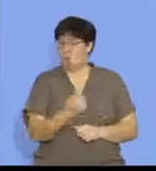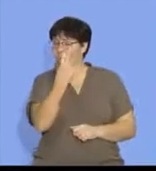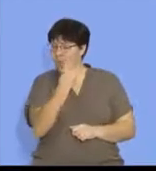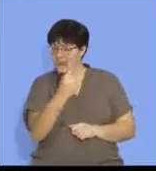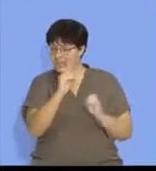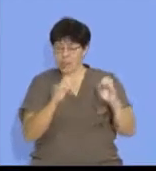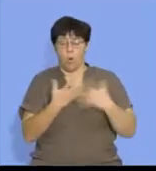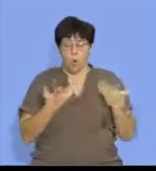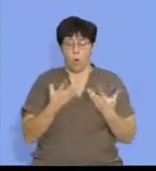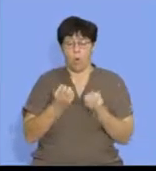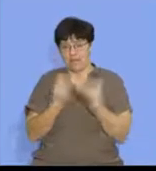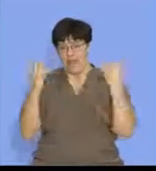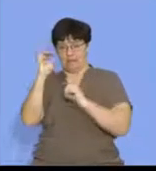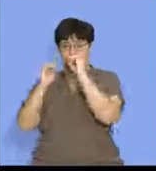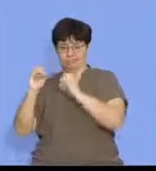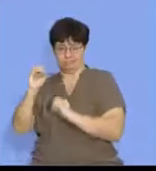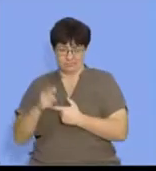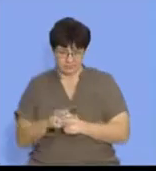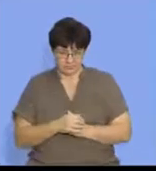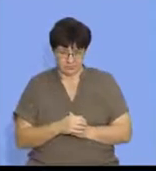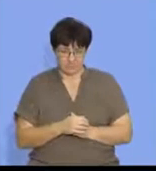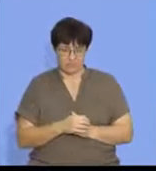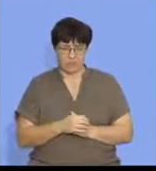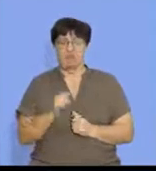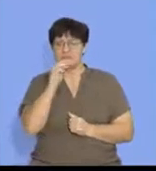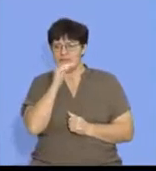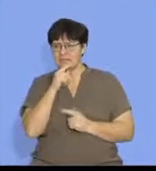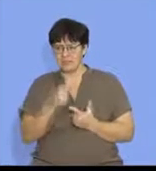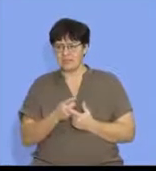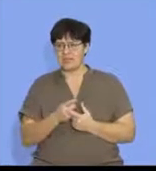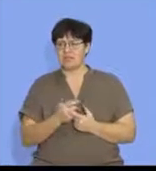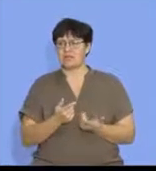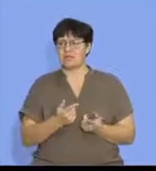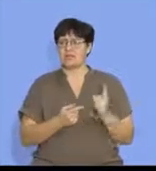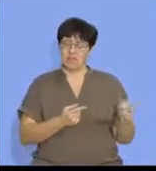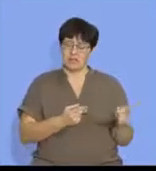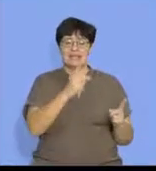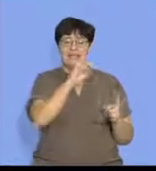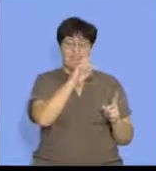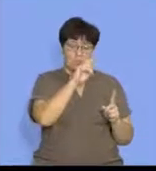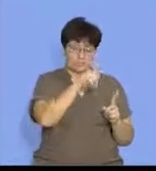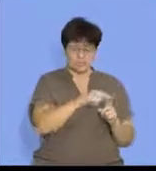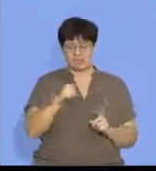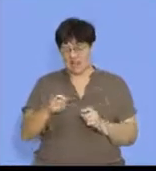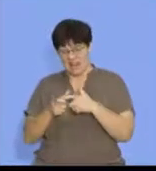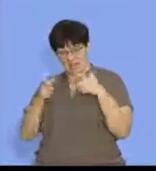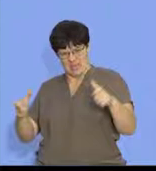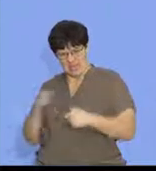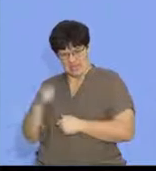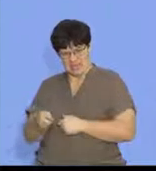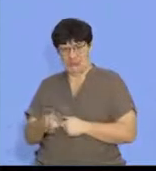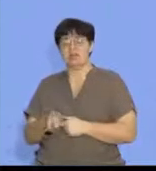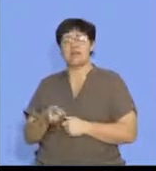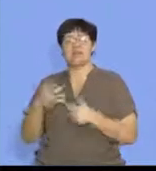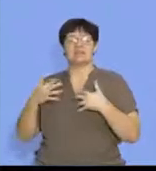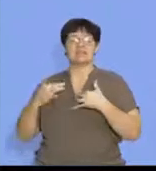many cells together. And those are usually, I said to you, single cells, diatoms, and the large ones are the seaweed,